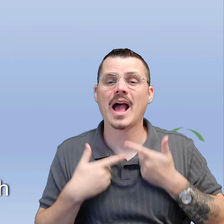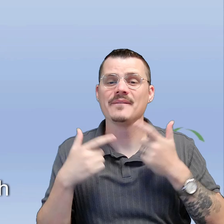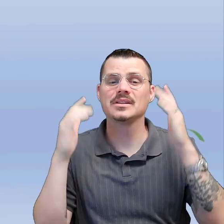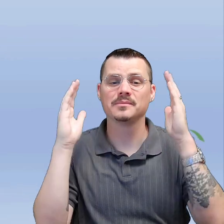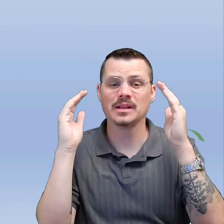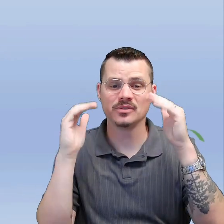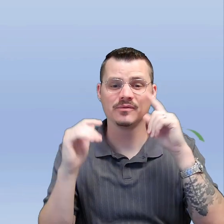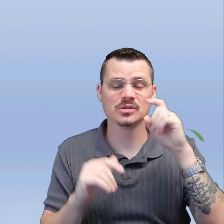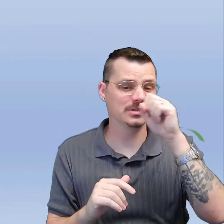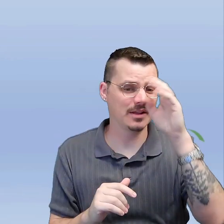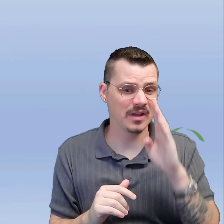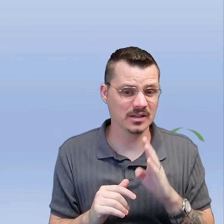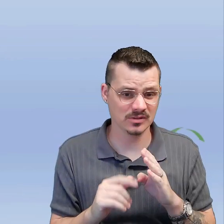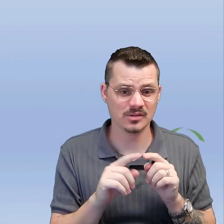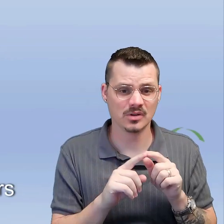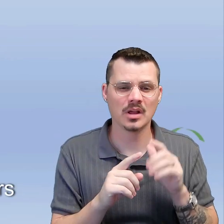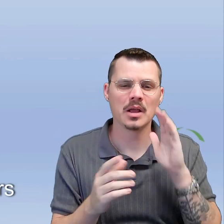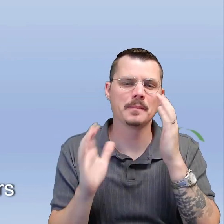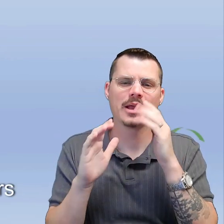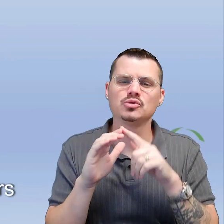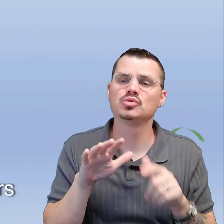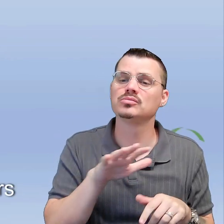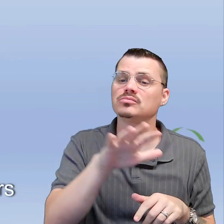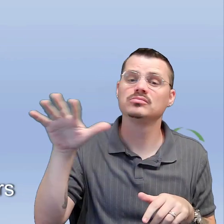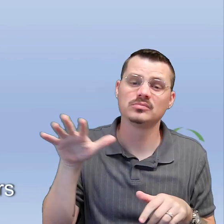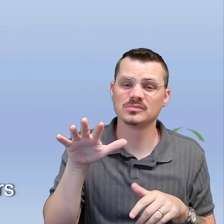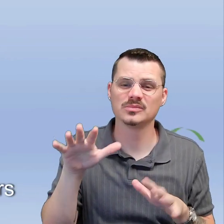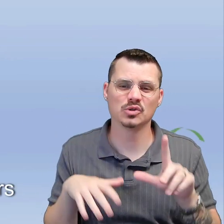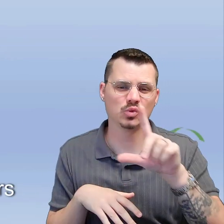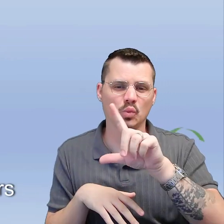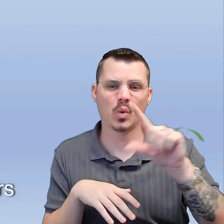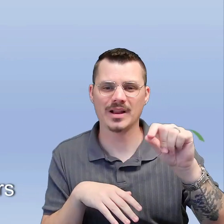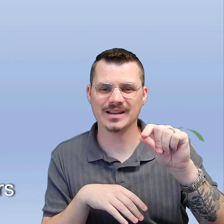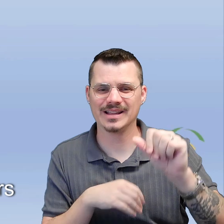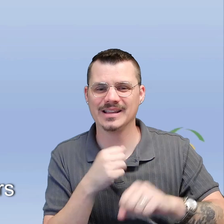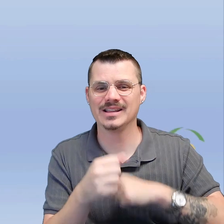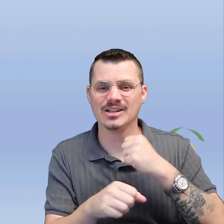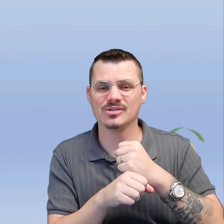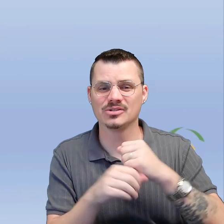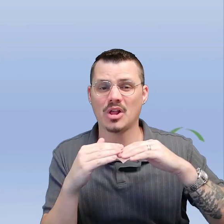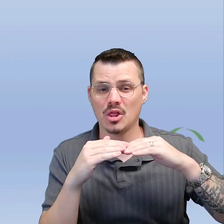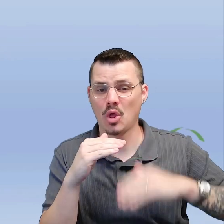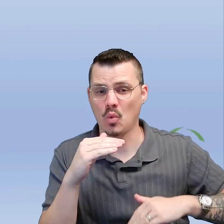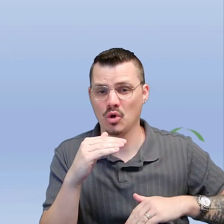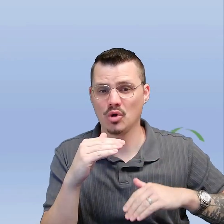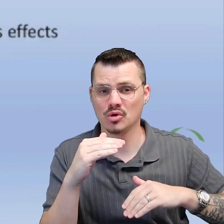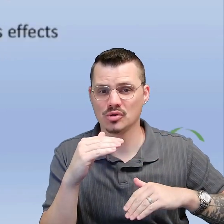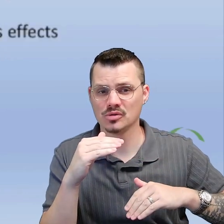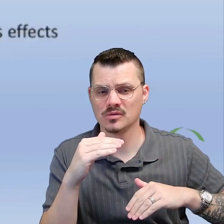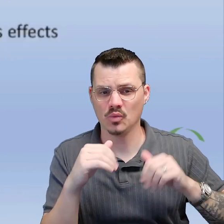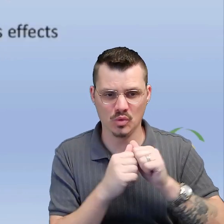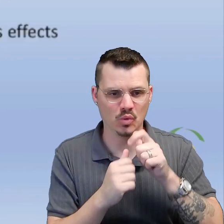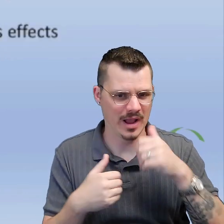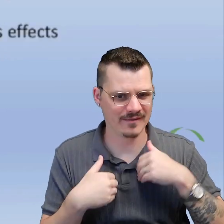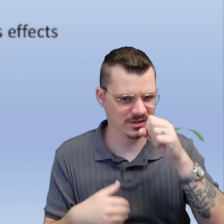of persons with schizophrenia as compared to the general population is 20 years lower.